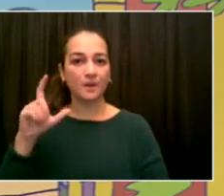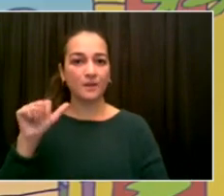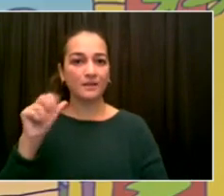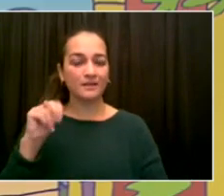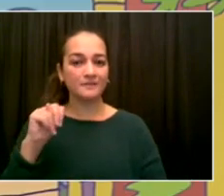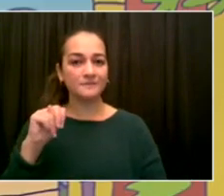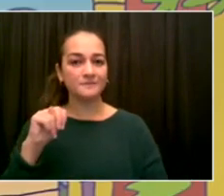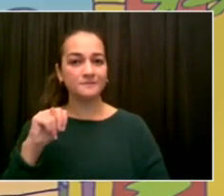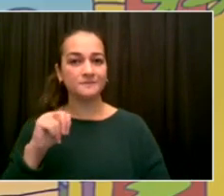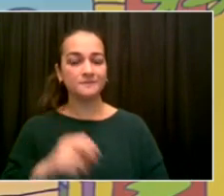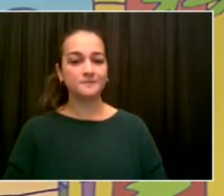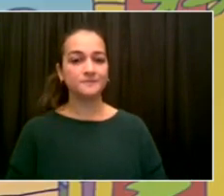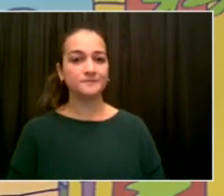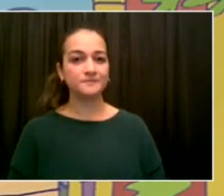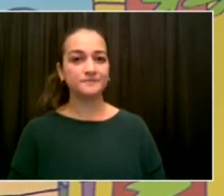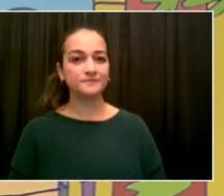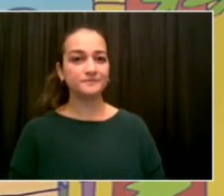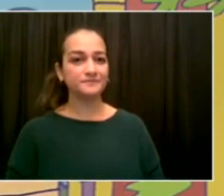Nolan, are you there?